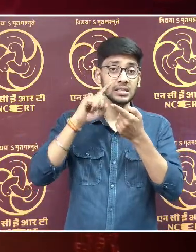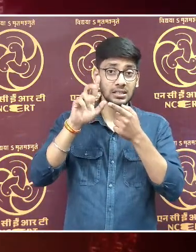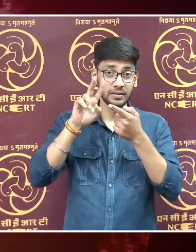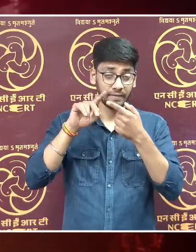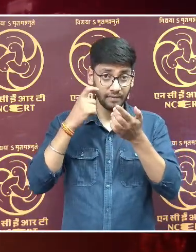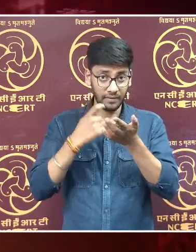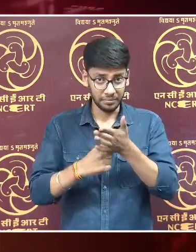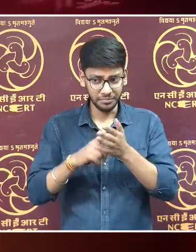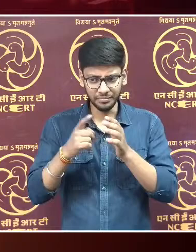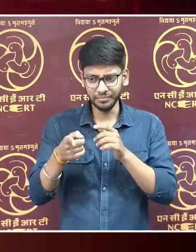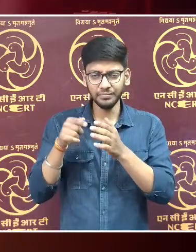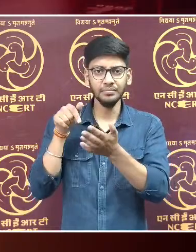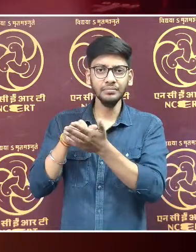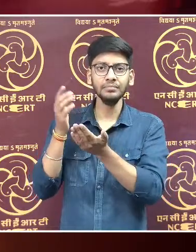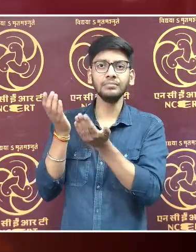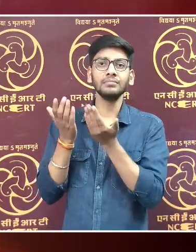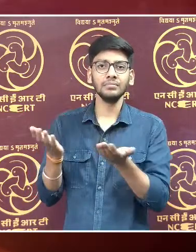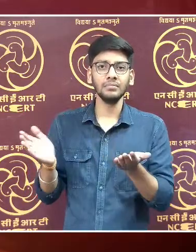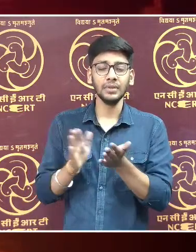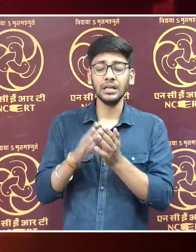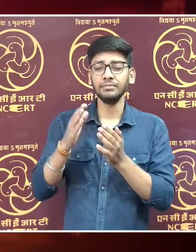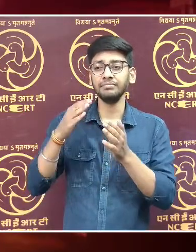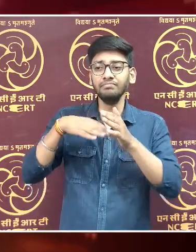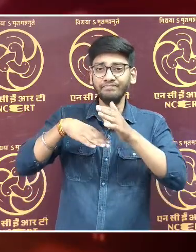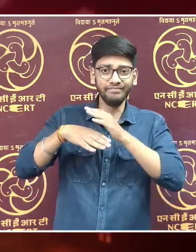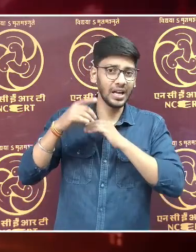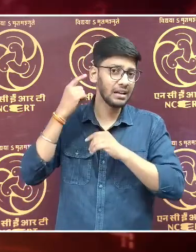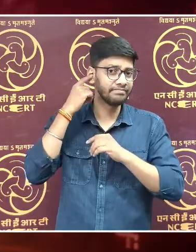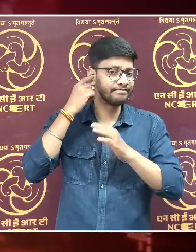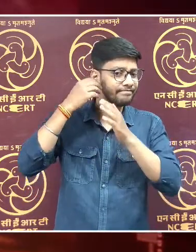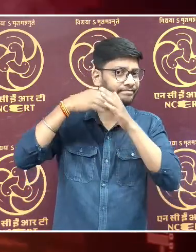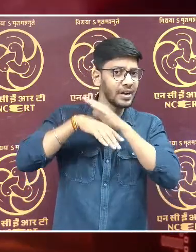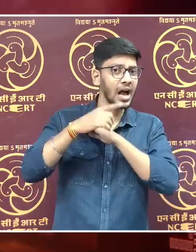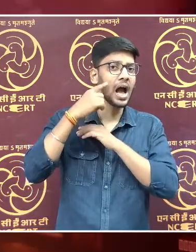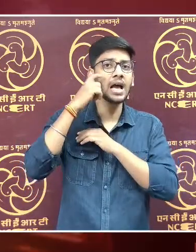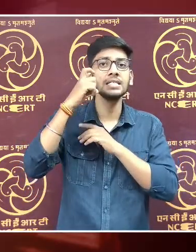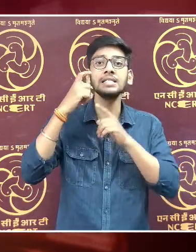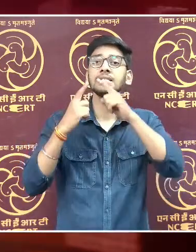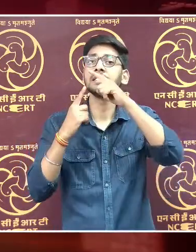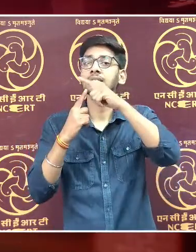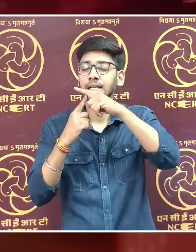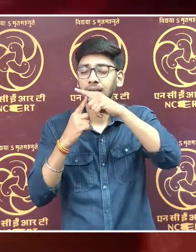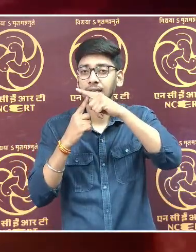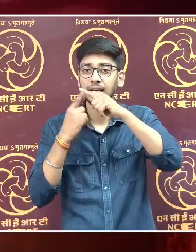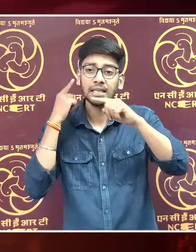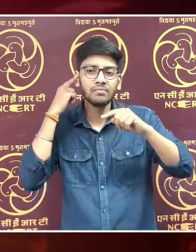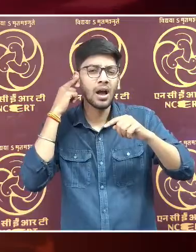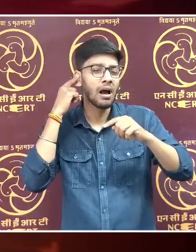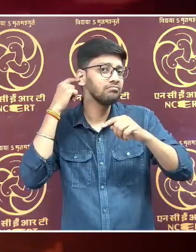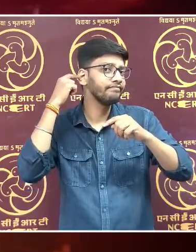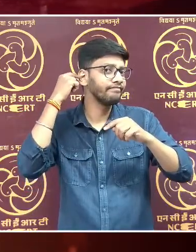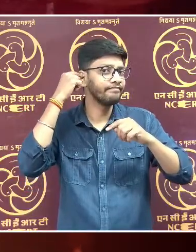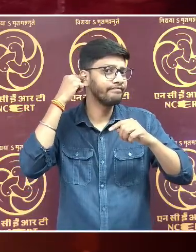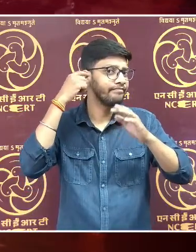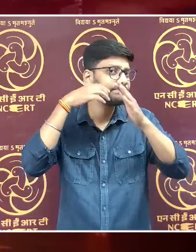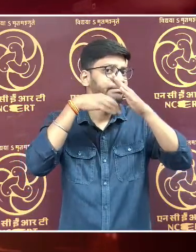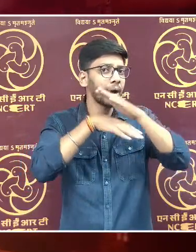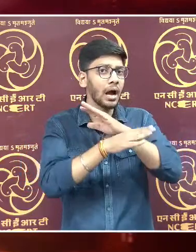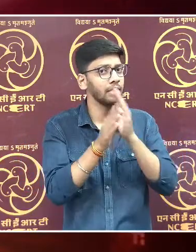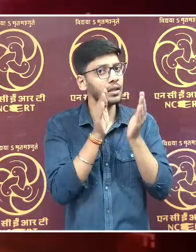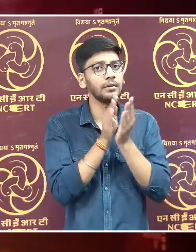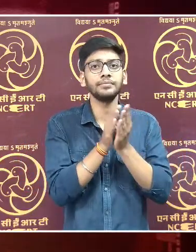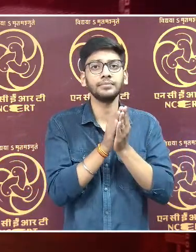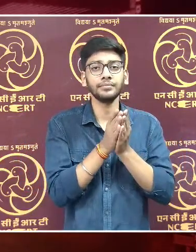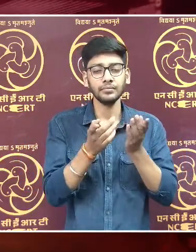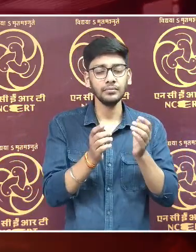as completely in the canal hearing aid, and this is ITC hearing aid in the ear hearing, in the canal hearing. Right. So different types of hearing aids are